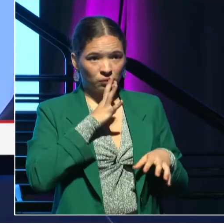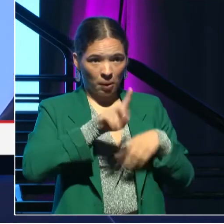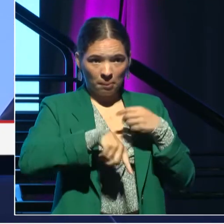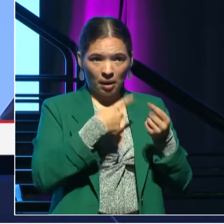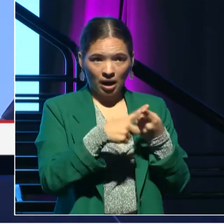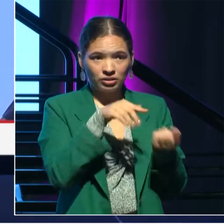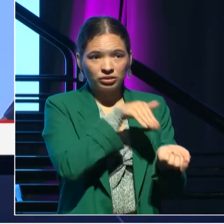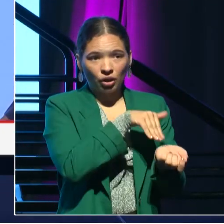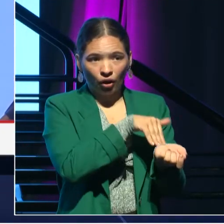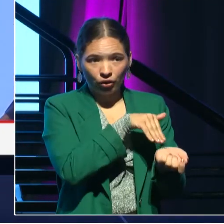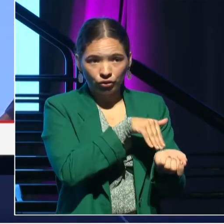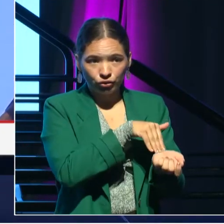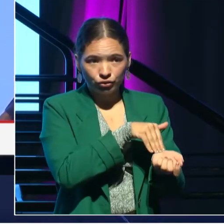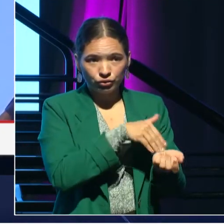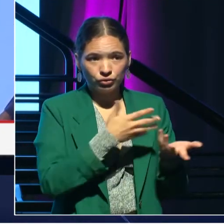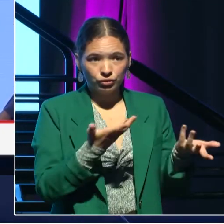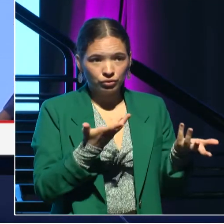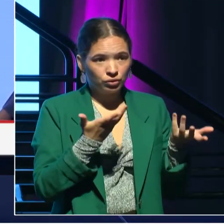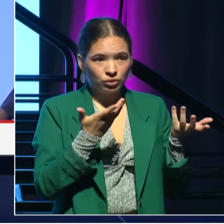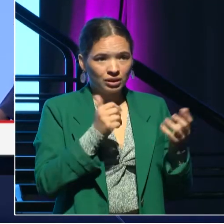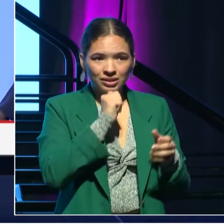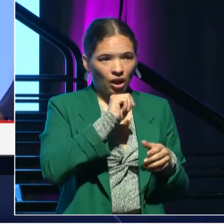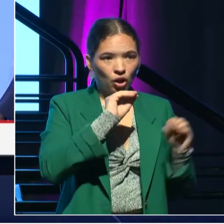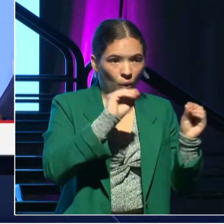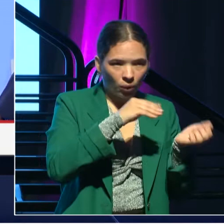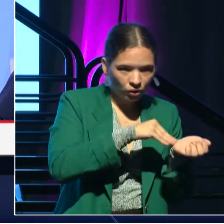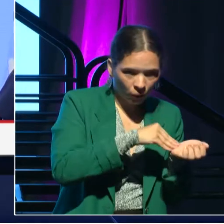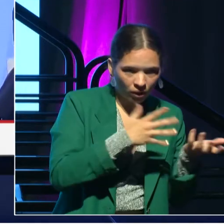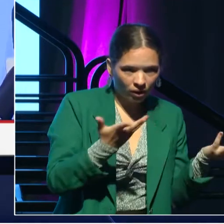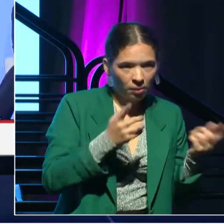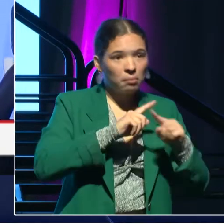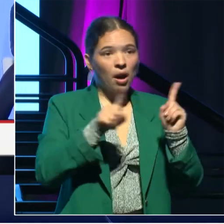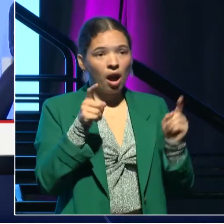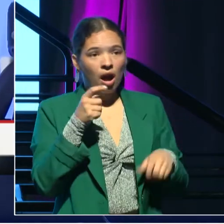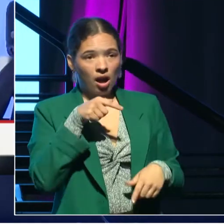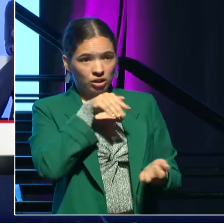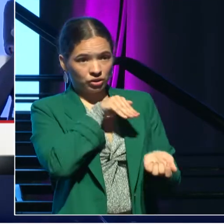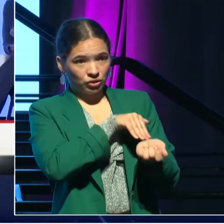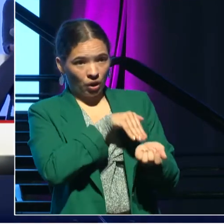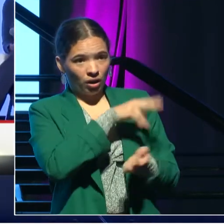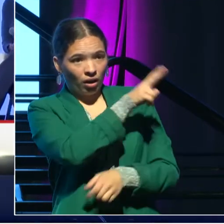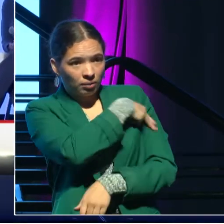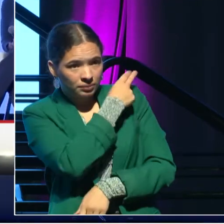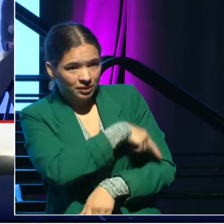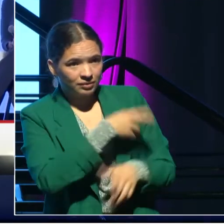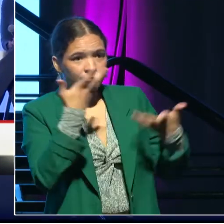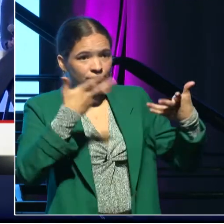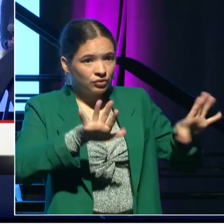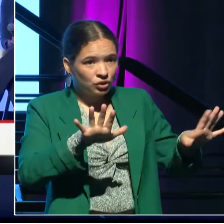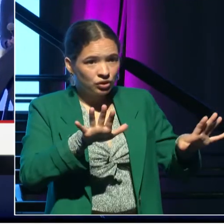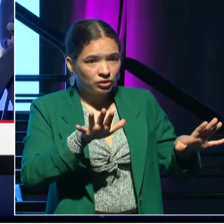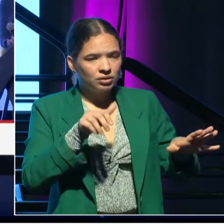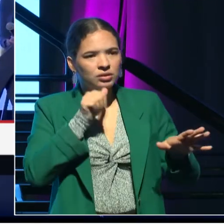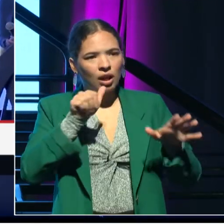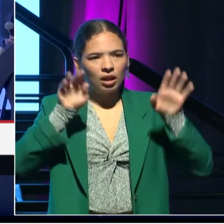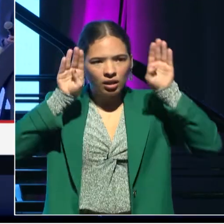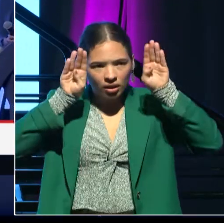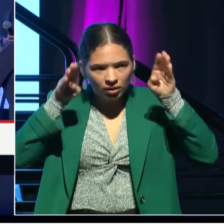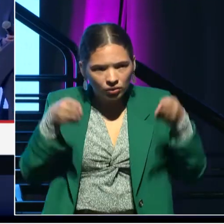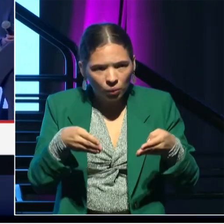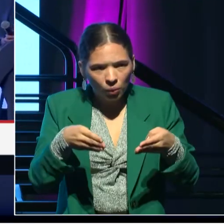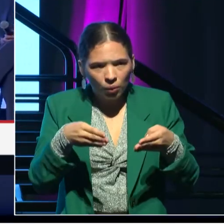doctors and, no offense, doctors and hospitals. And we don't focus